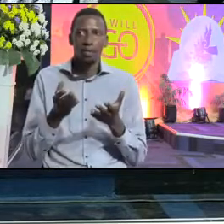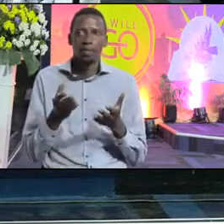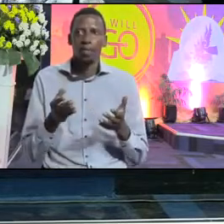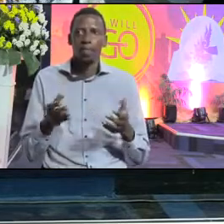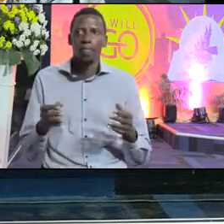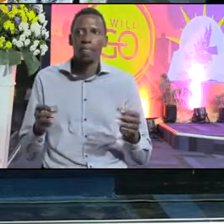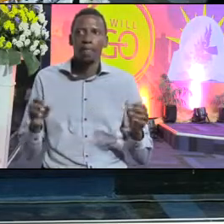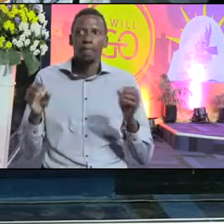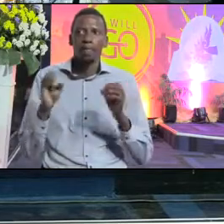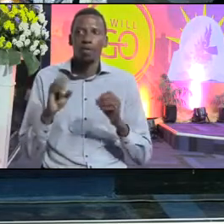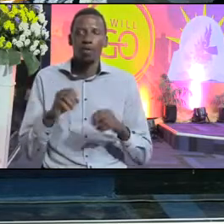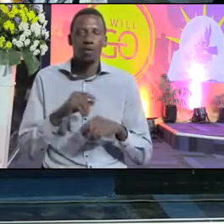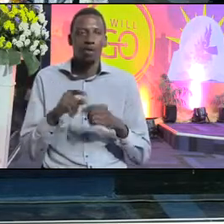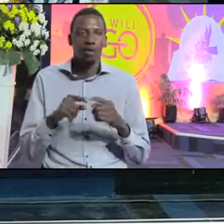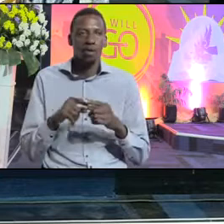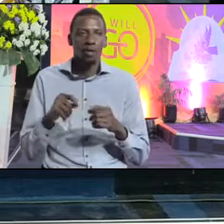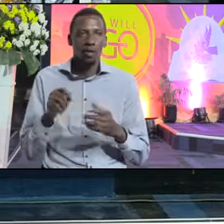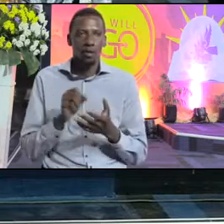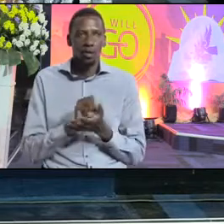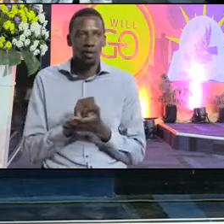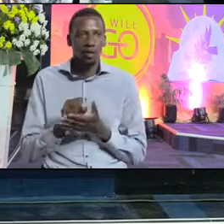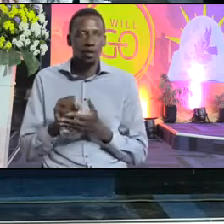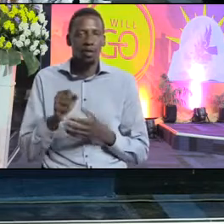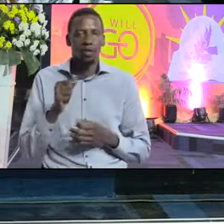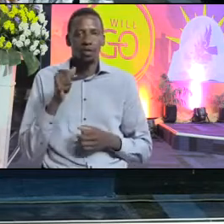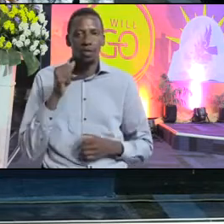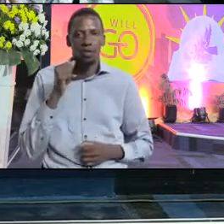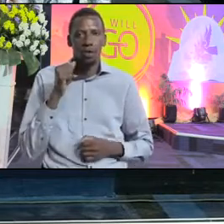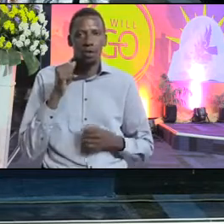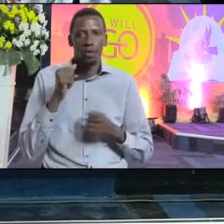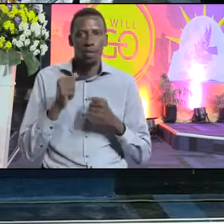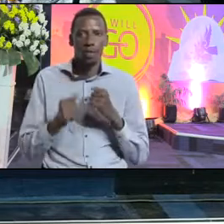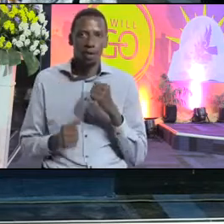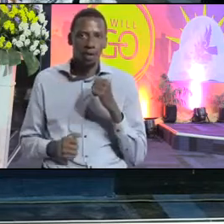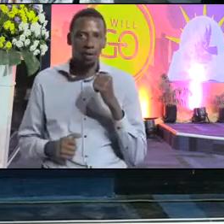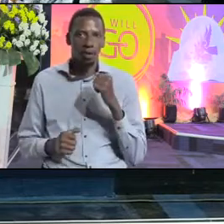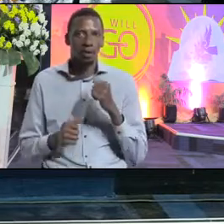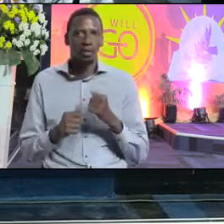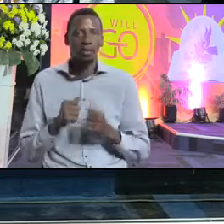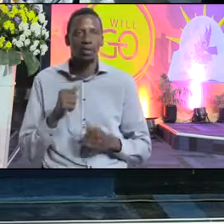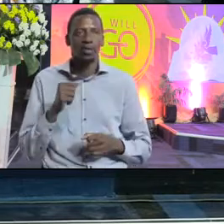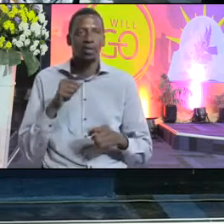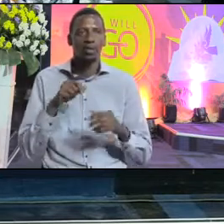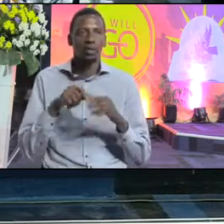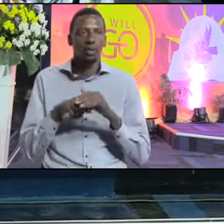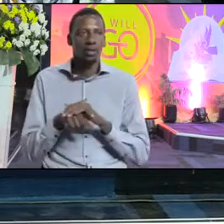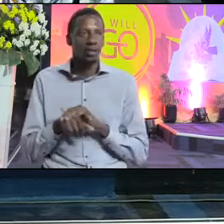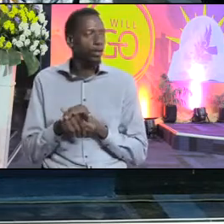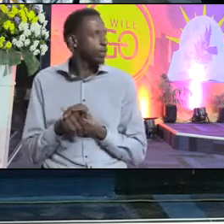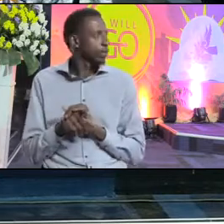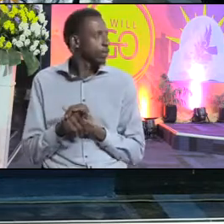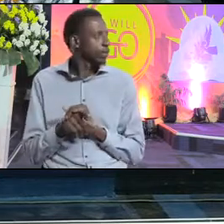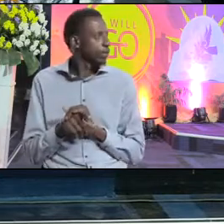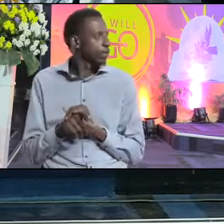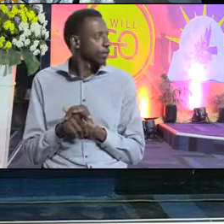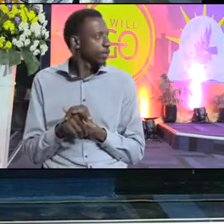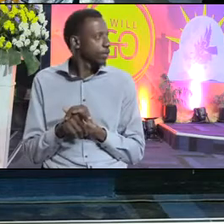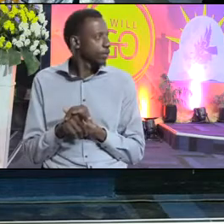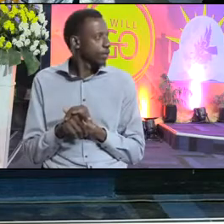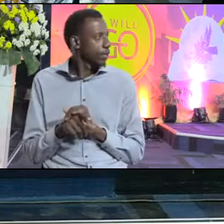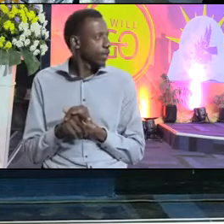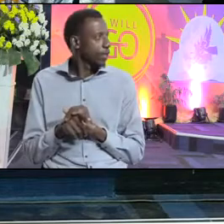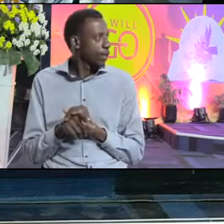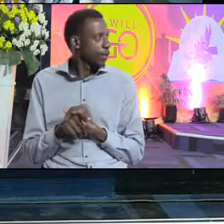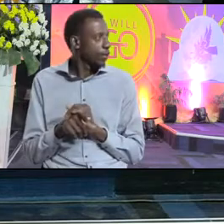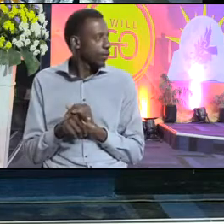number. Oh, when the saints go marching. And when they crown him Lord of